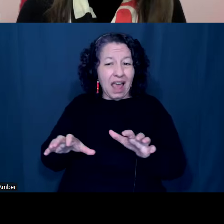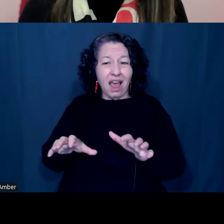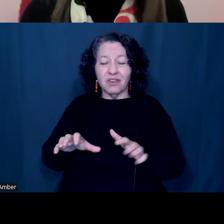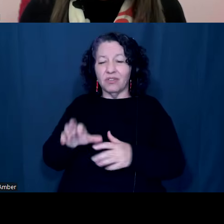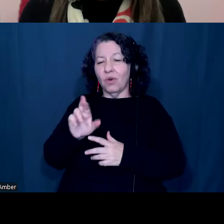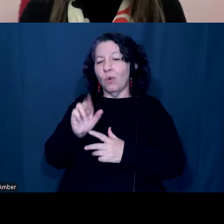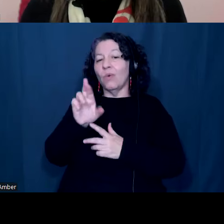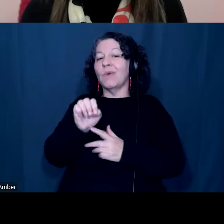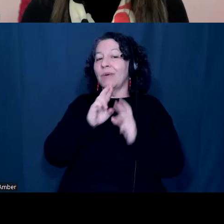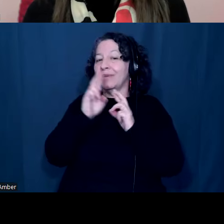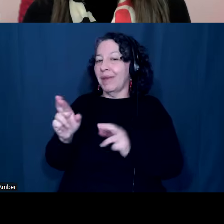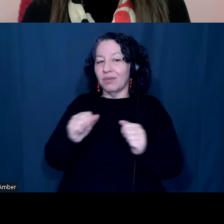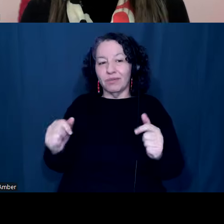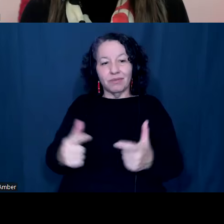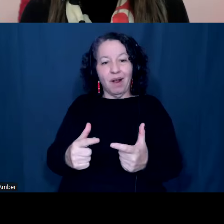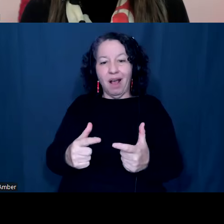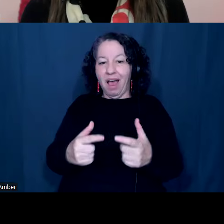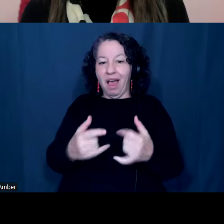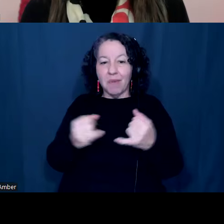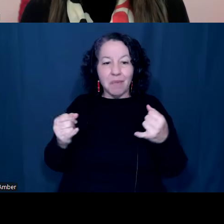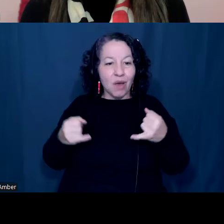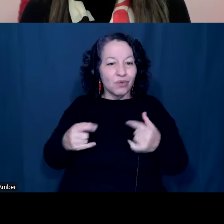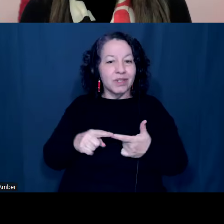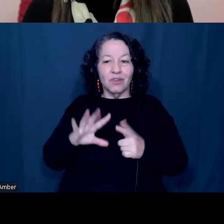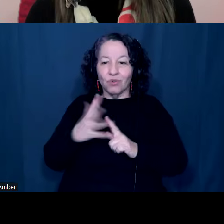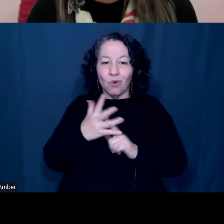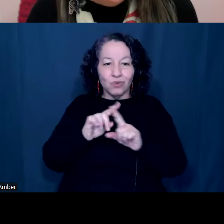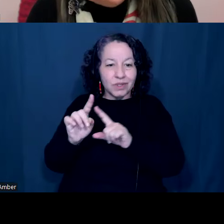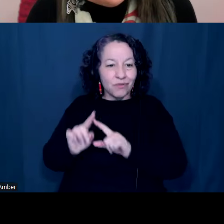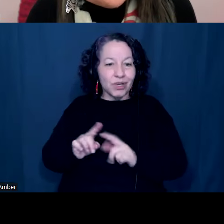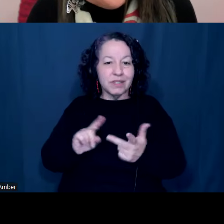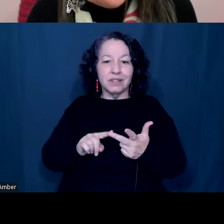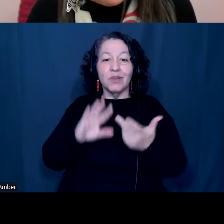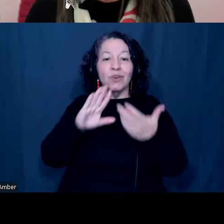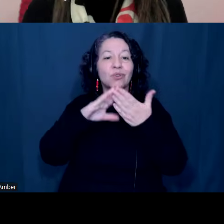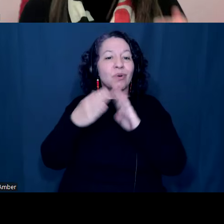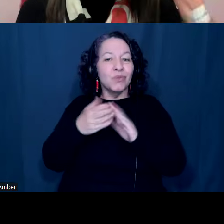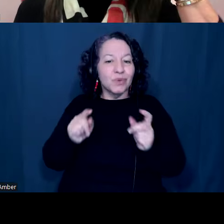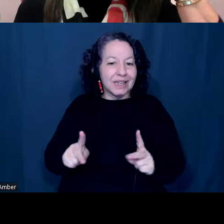tribal boundaries, cultural differences, or community consent.